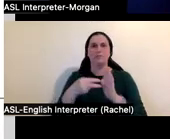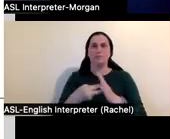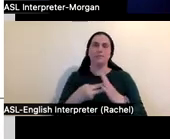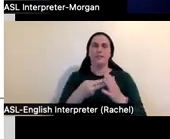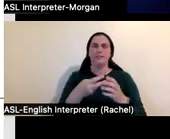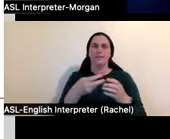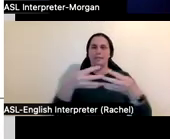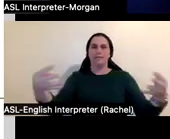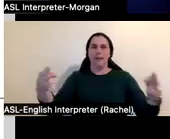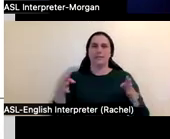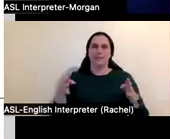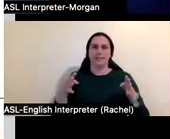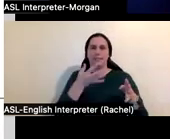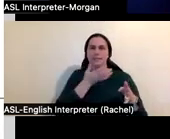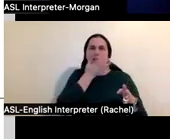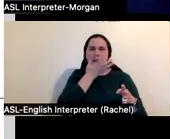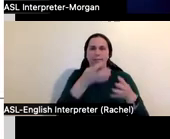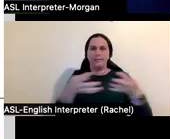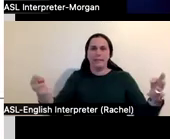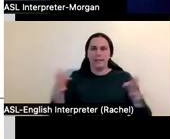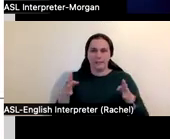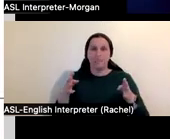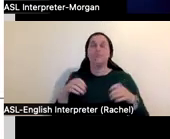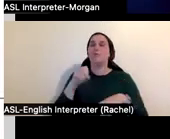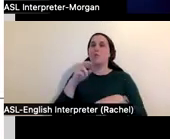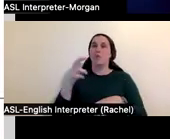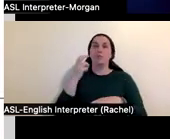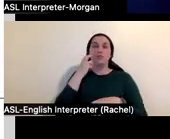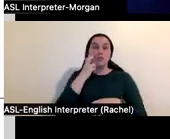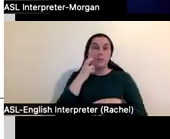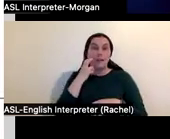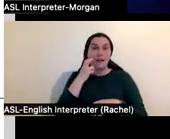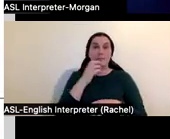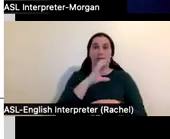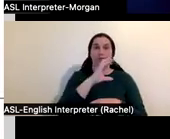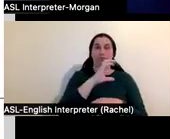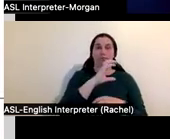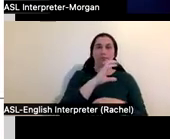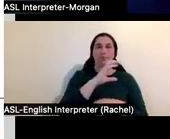Kaugummi, chewing gum, like, Take the yeah. trash out right now. Yeah,